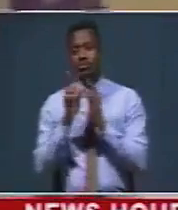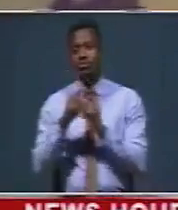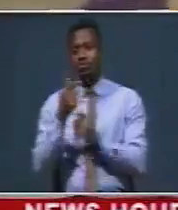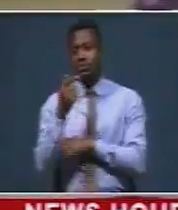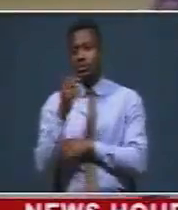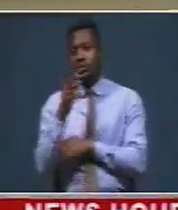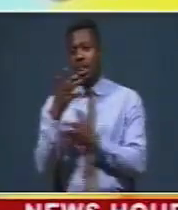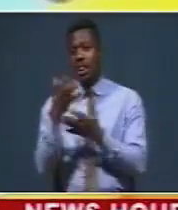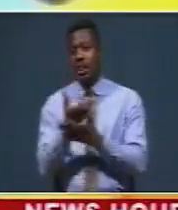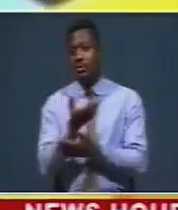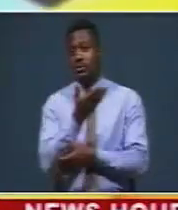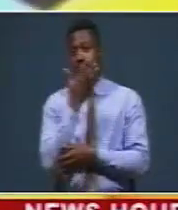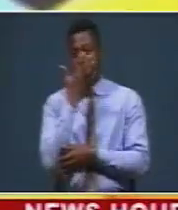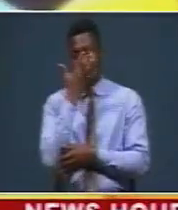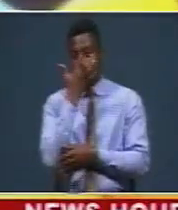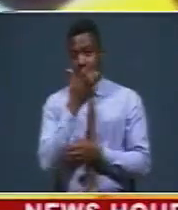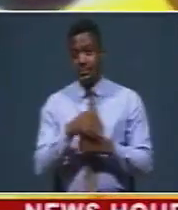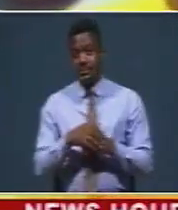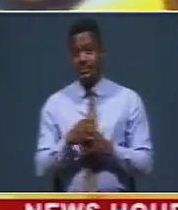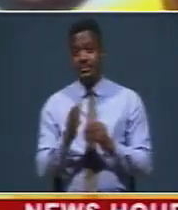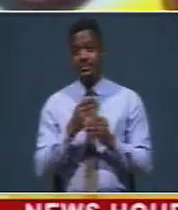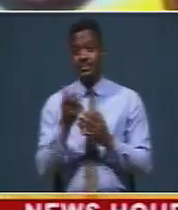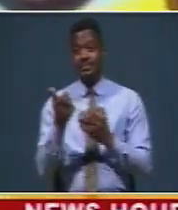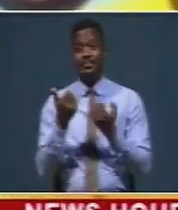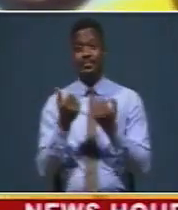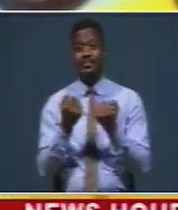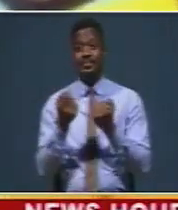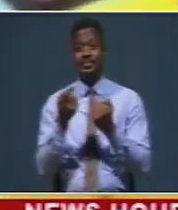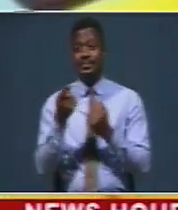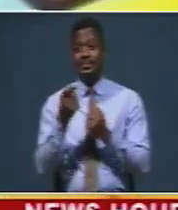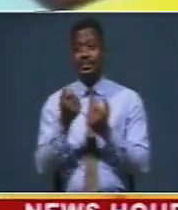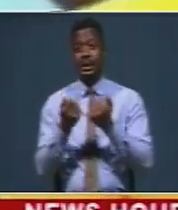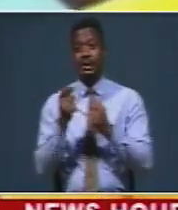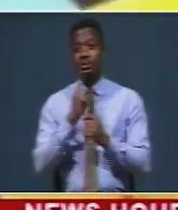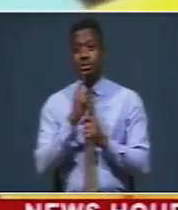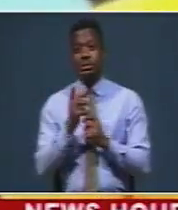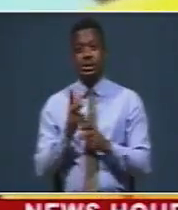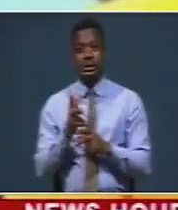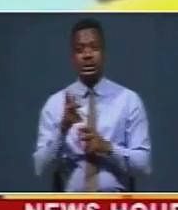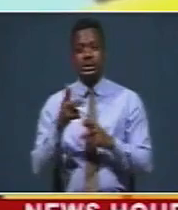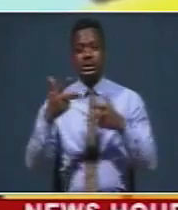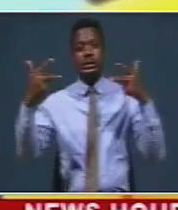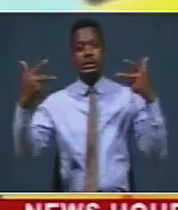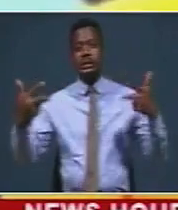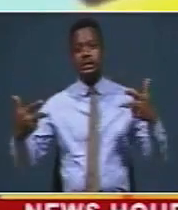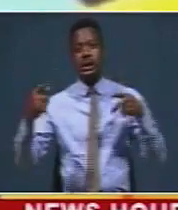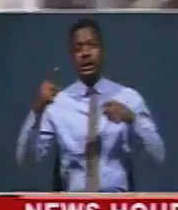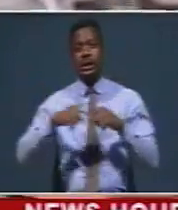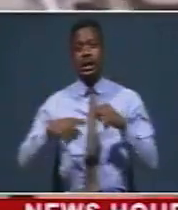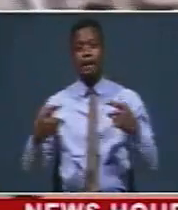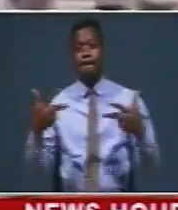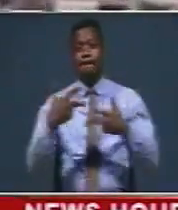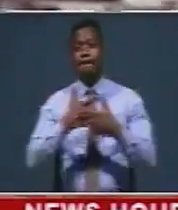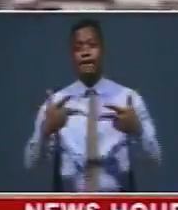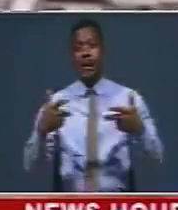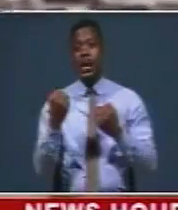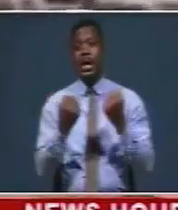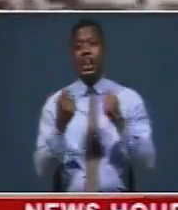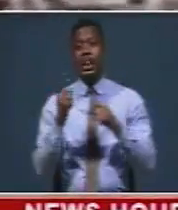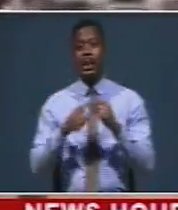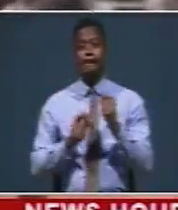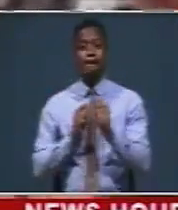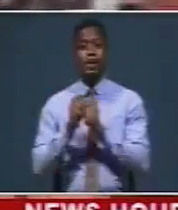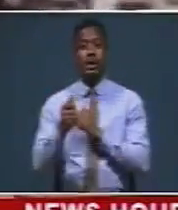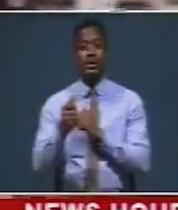GBC News. As for the ovens and the pickups, they were just stuck. Some can, they can't even go. The cars cannot